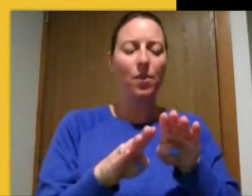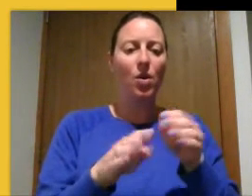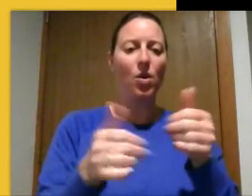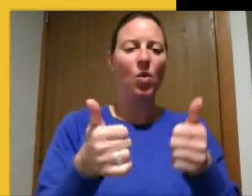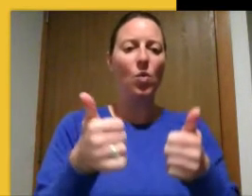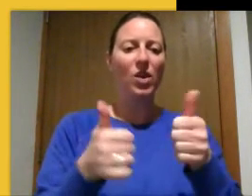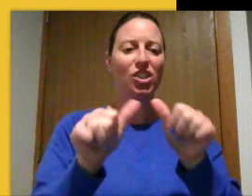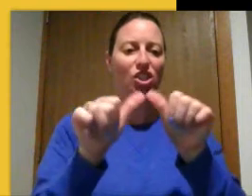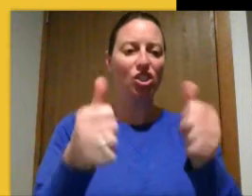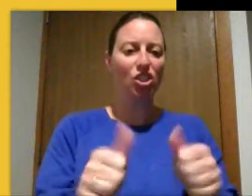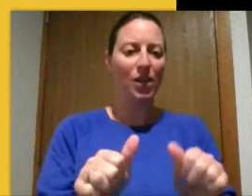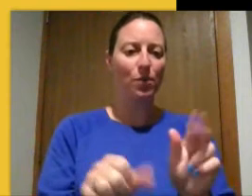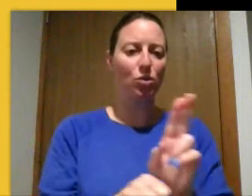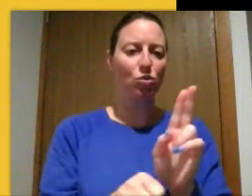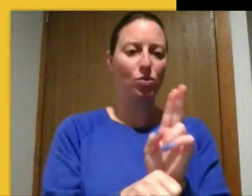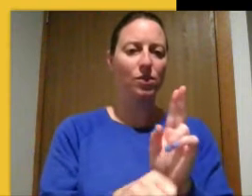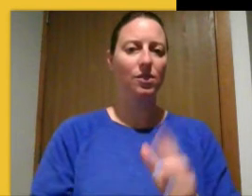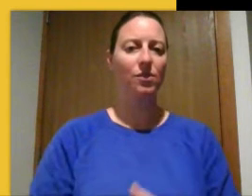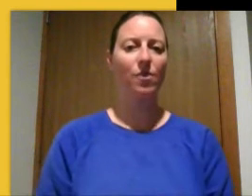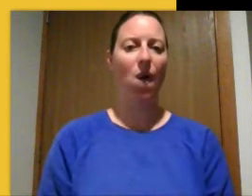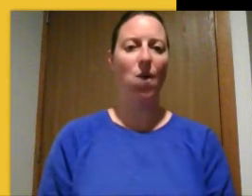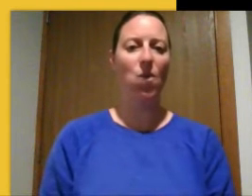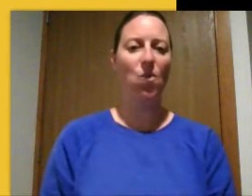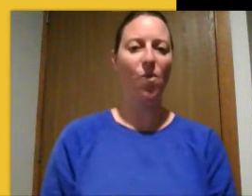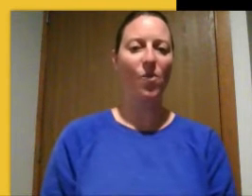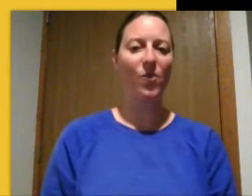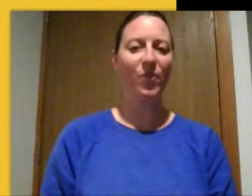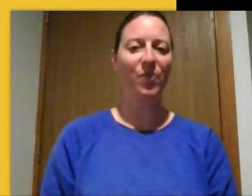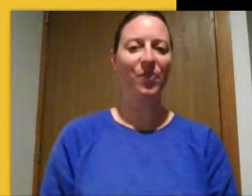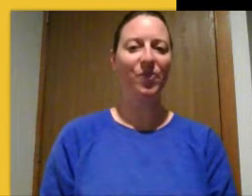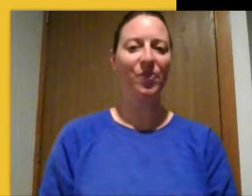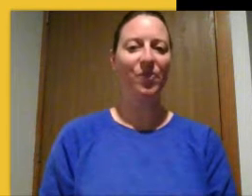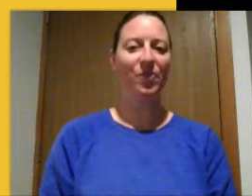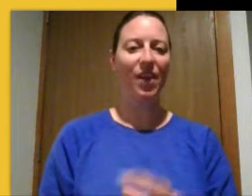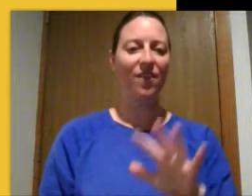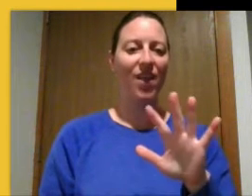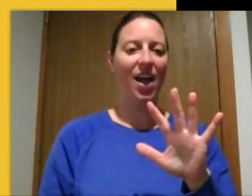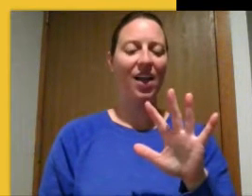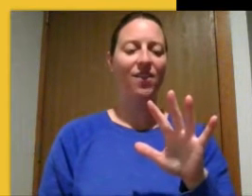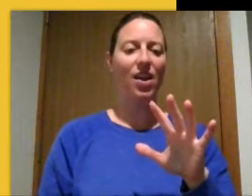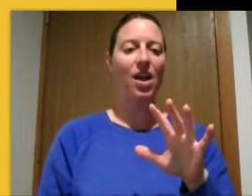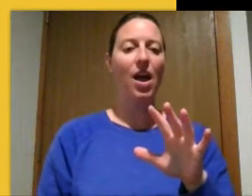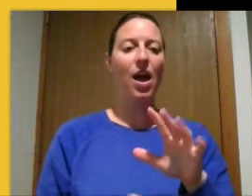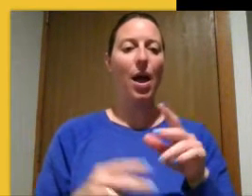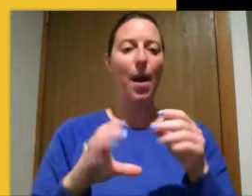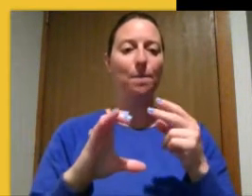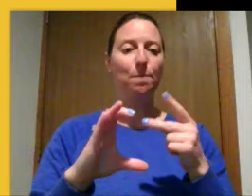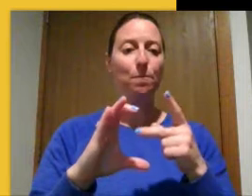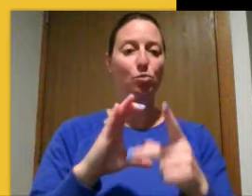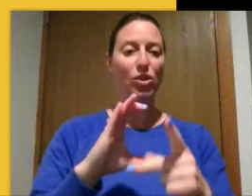Number 5, a prism is filled with 30 cubes